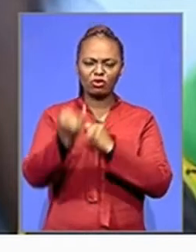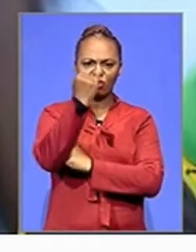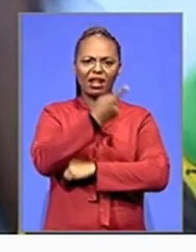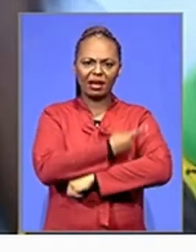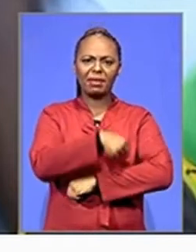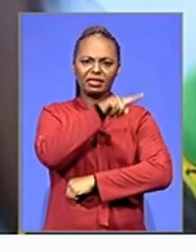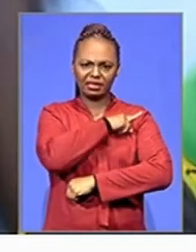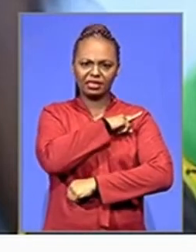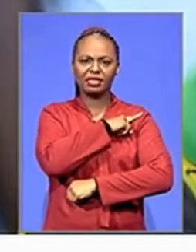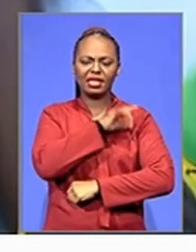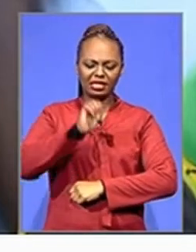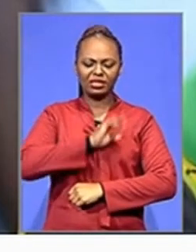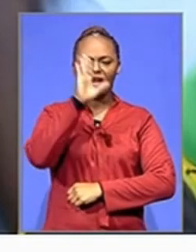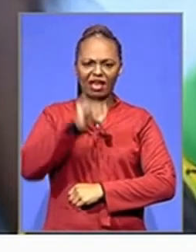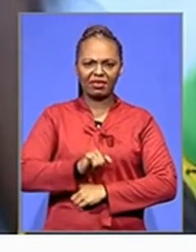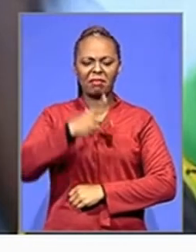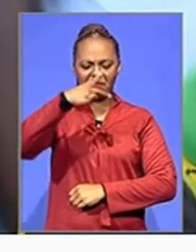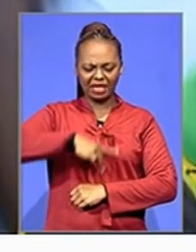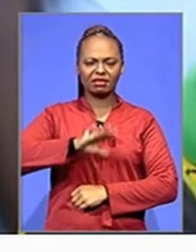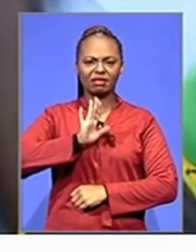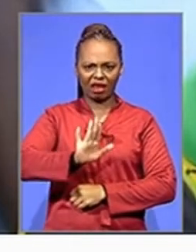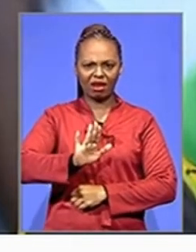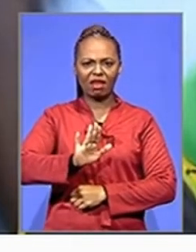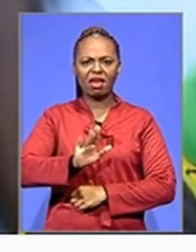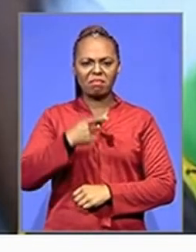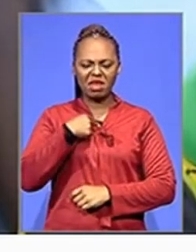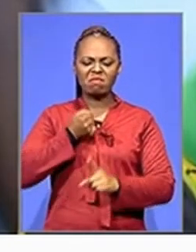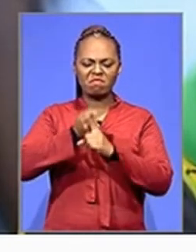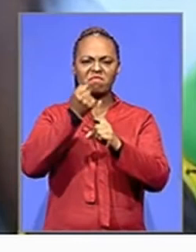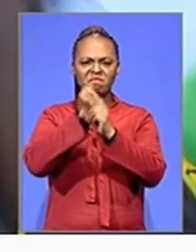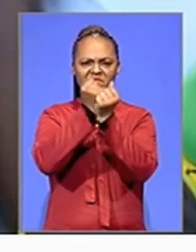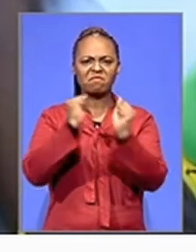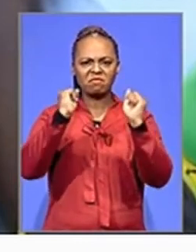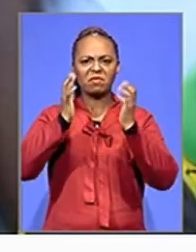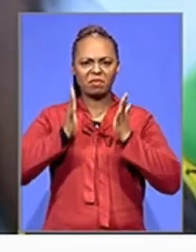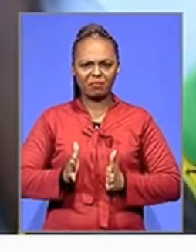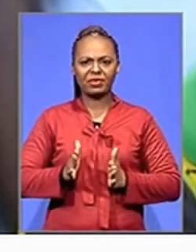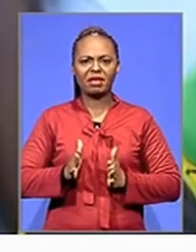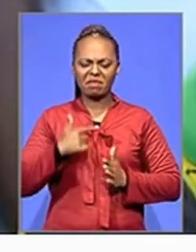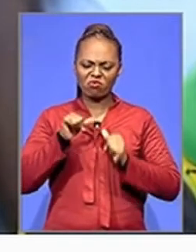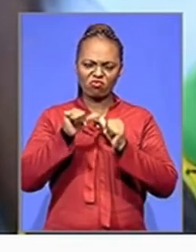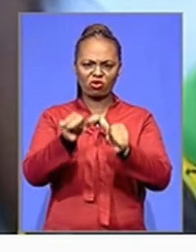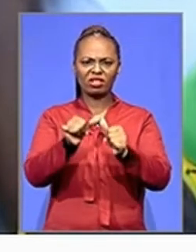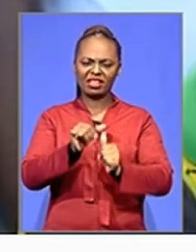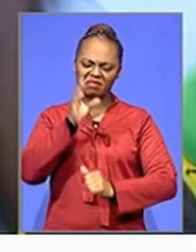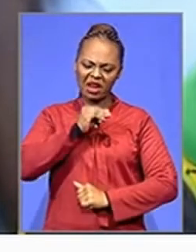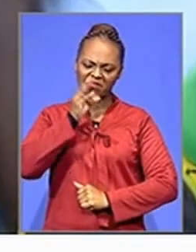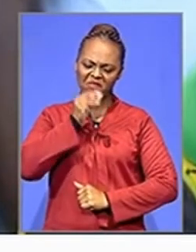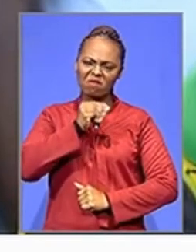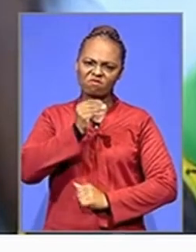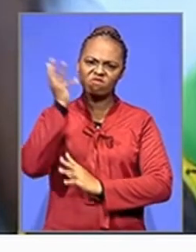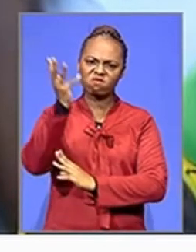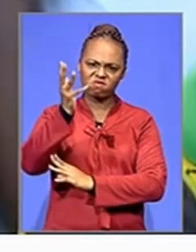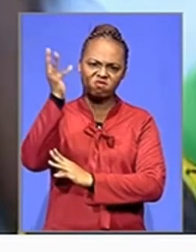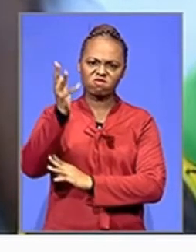capacity as a South African citizen, as a revolutionary, and I will certainly also continue to speak and work